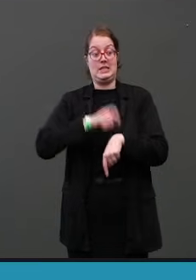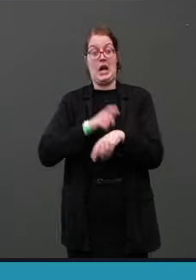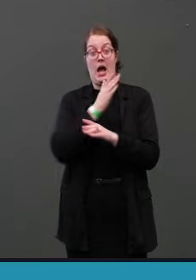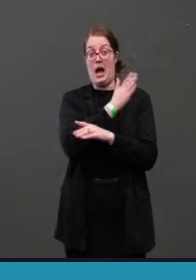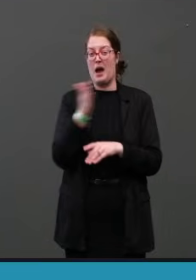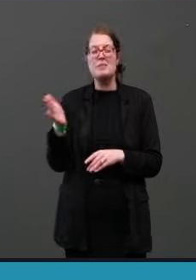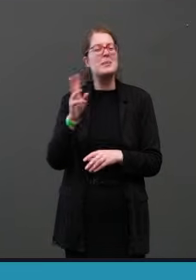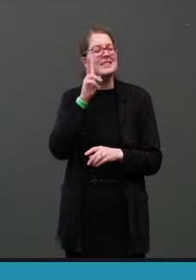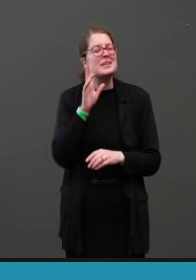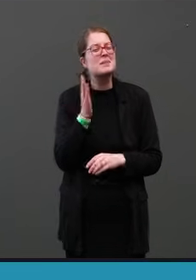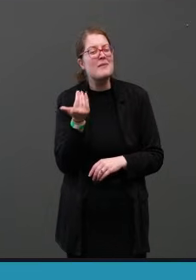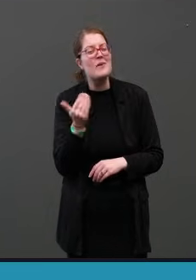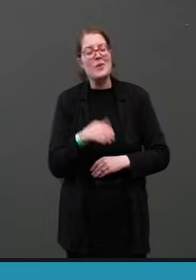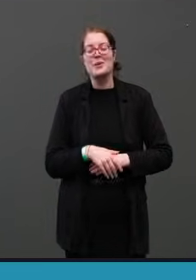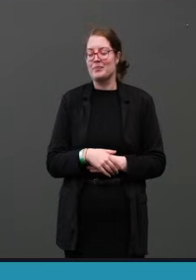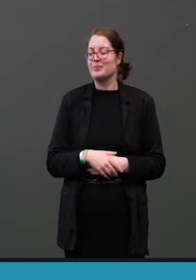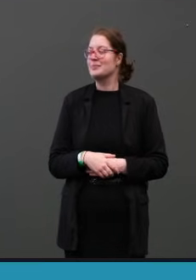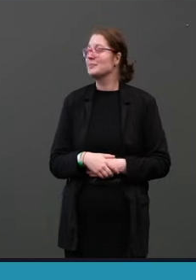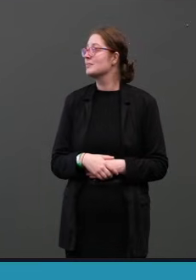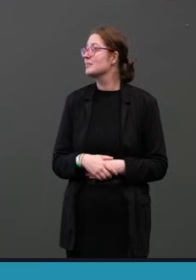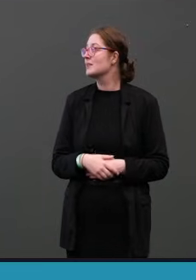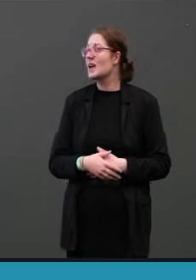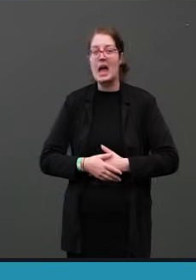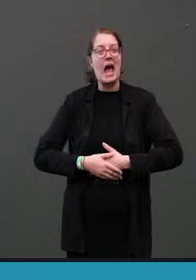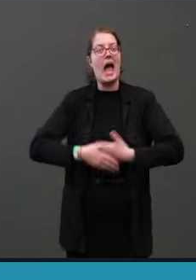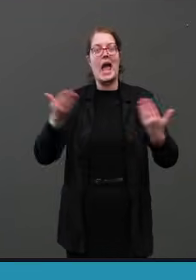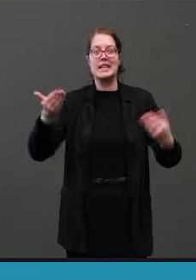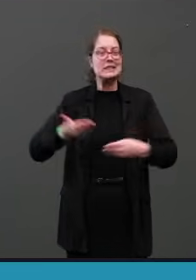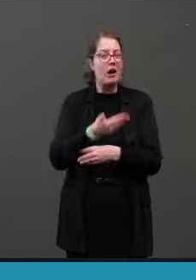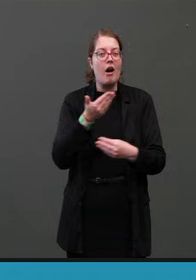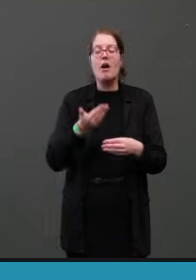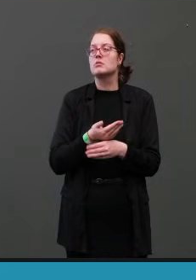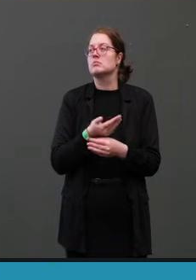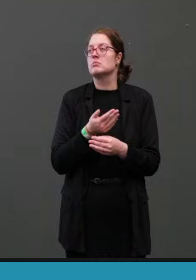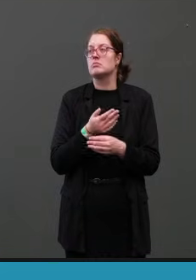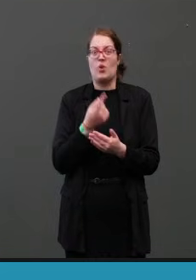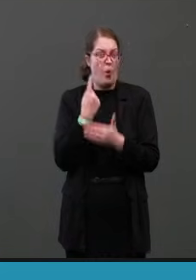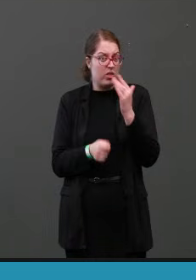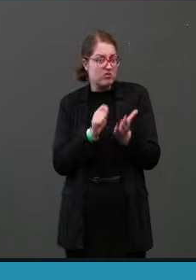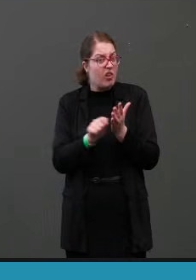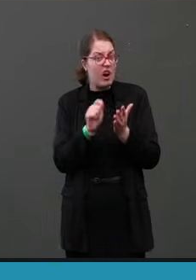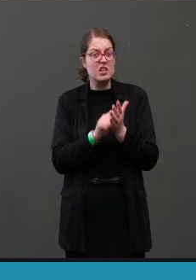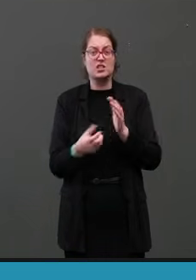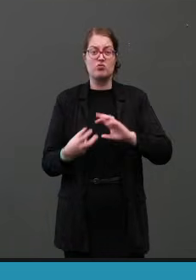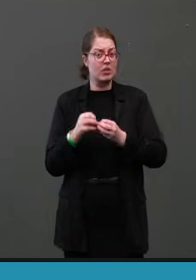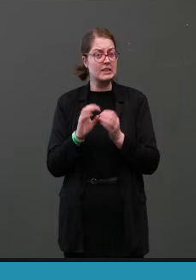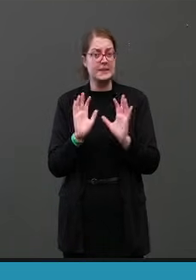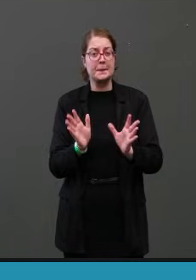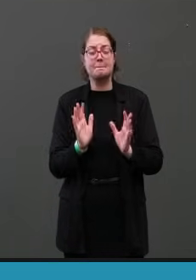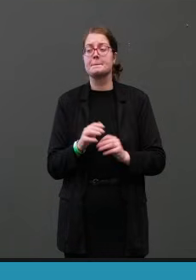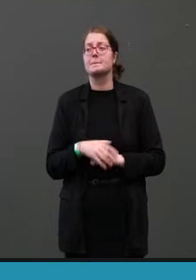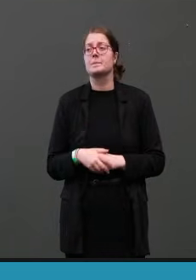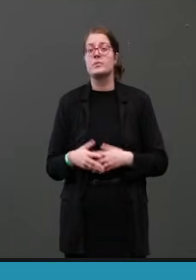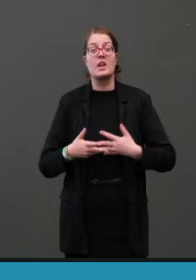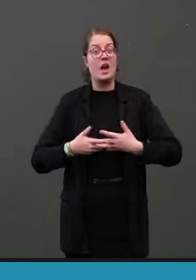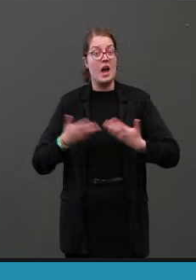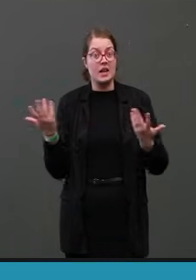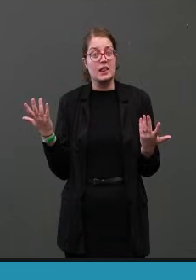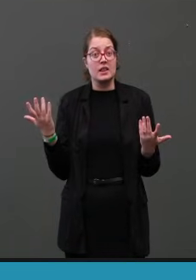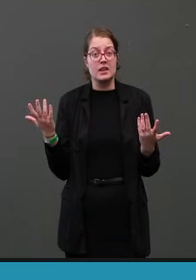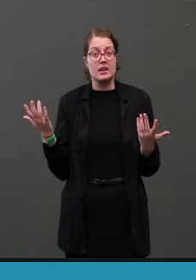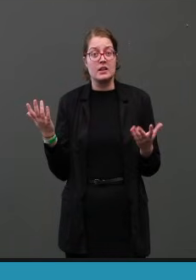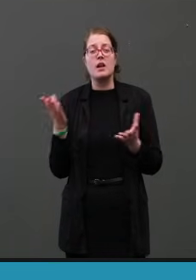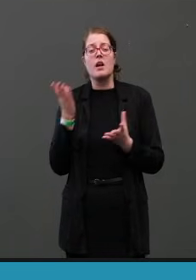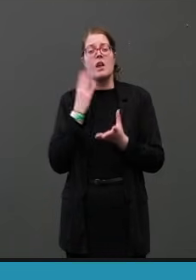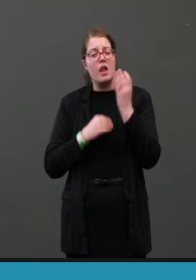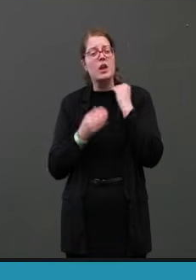point is that in any endeavour, not just writing, and in fact not only creative pursuits, but anything where we're learning a new skill